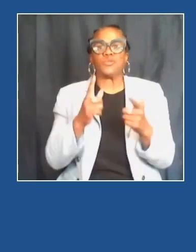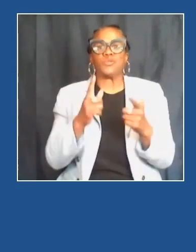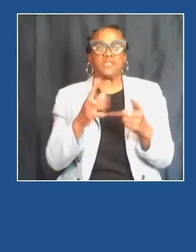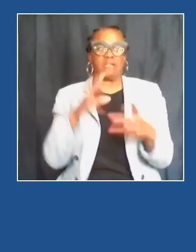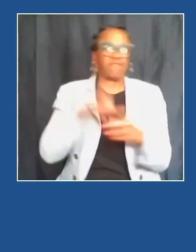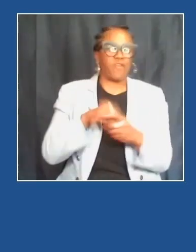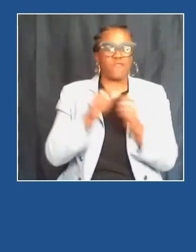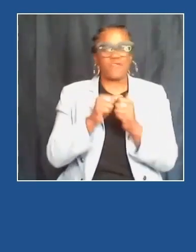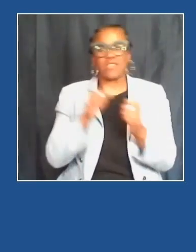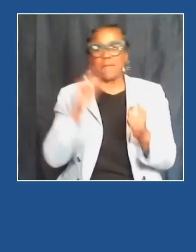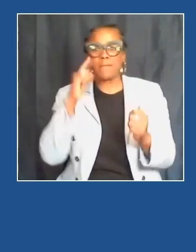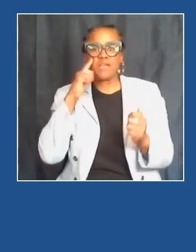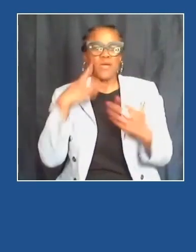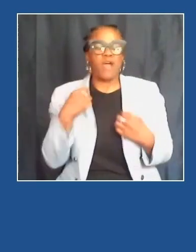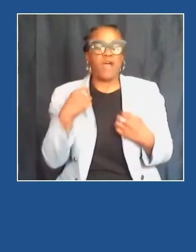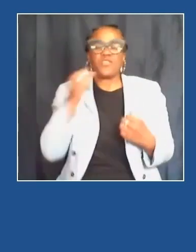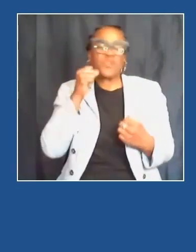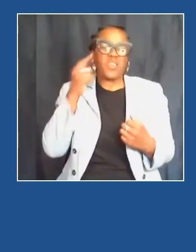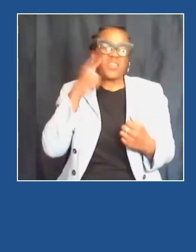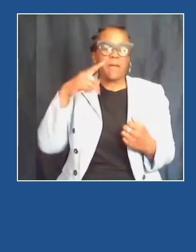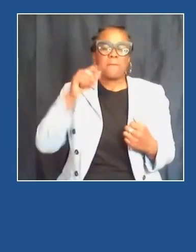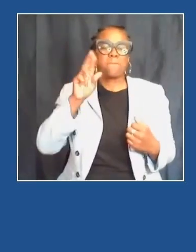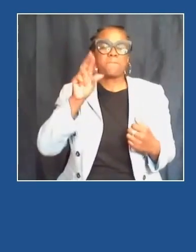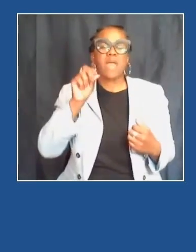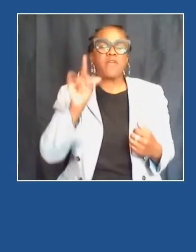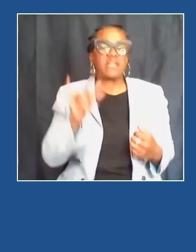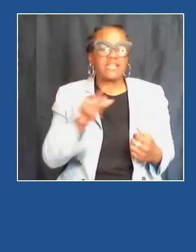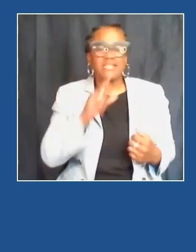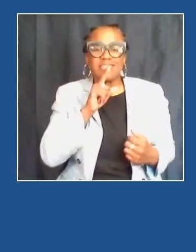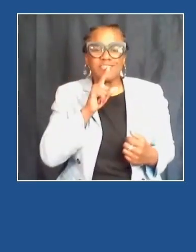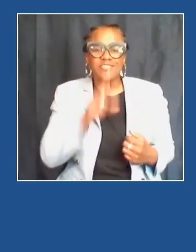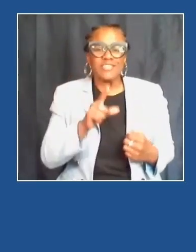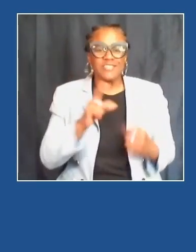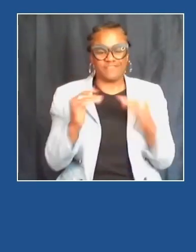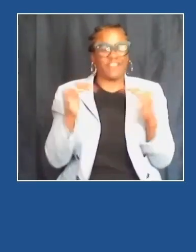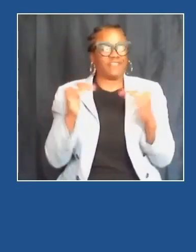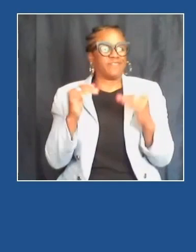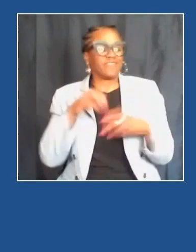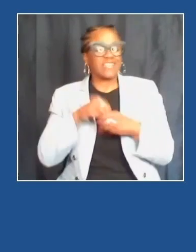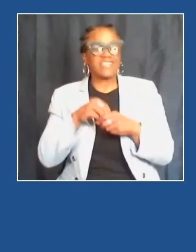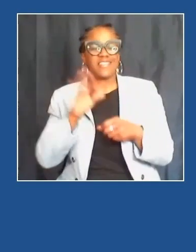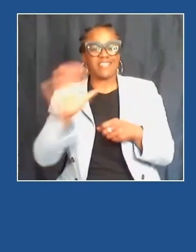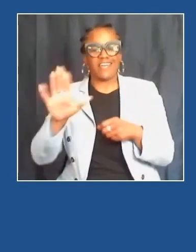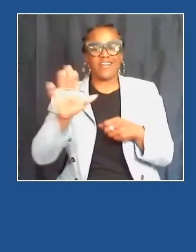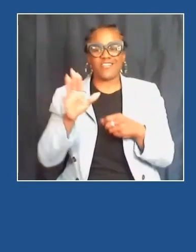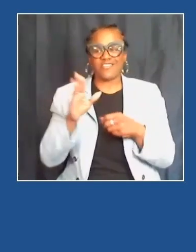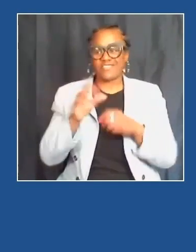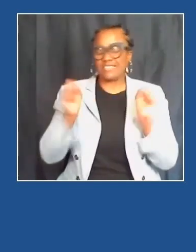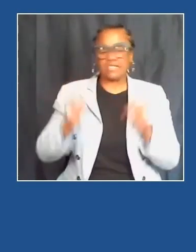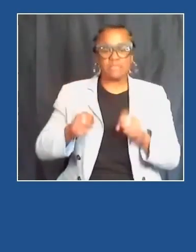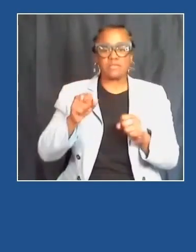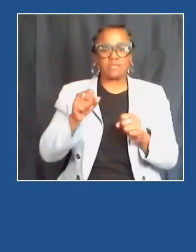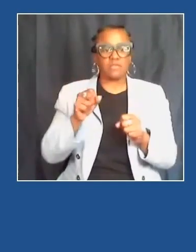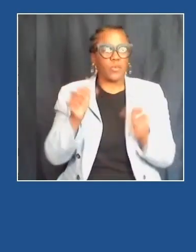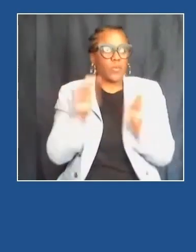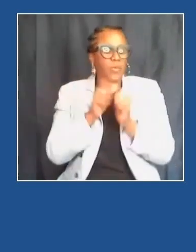health system thinks that there's real parity in mental health treatment systems, along with other medical